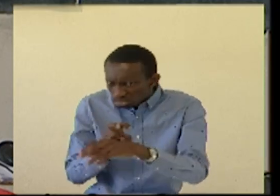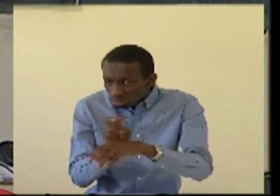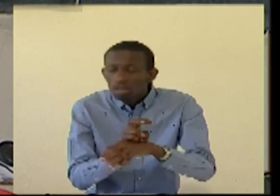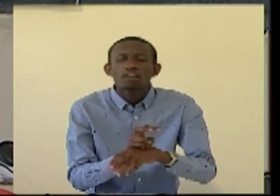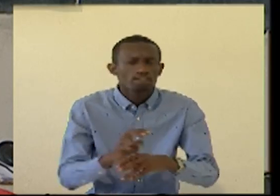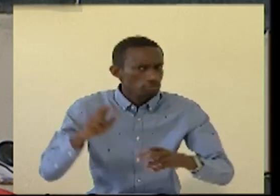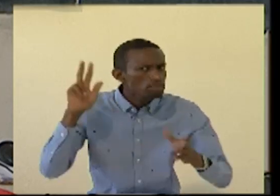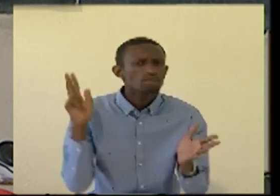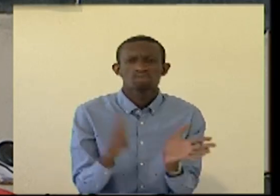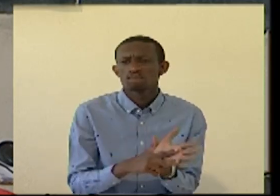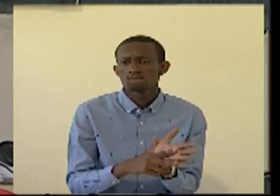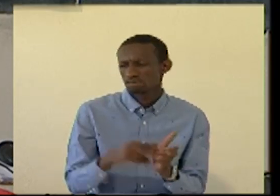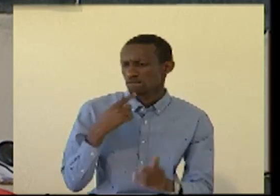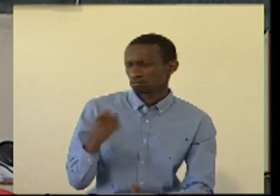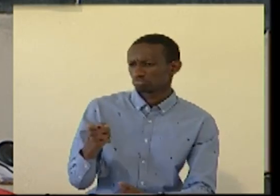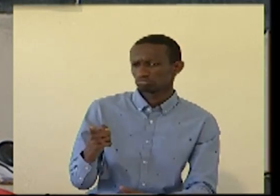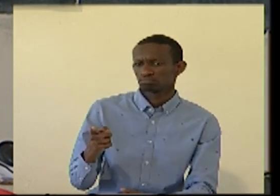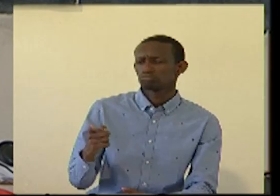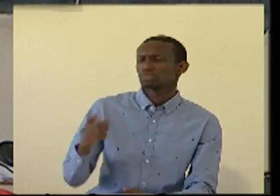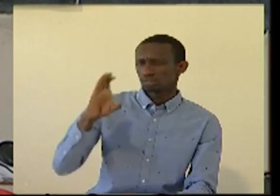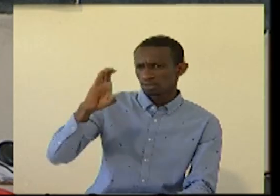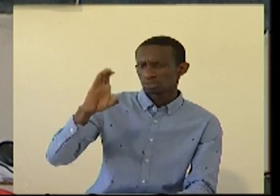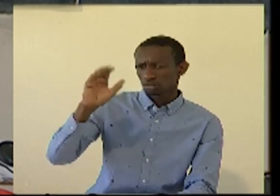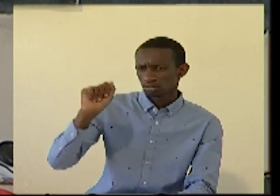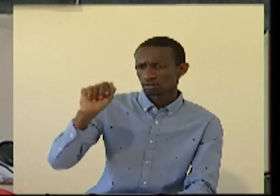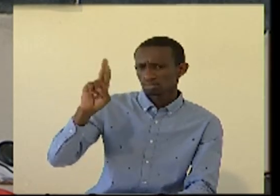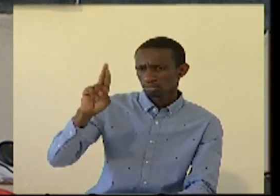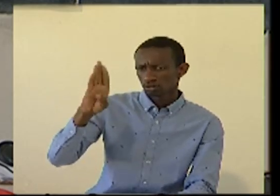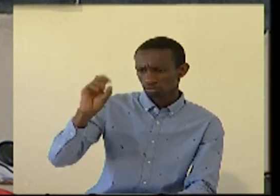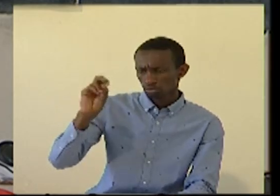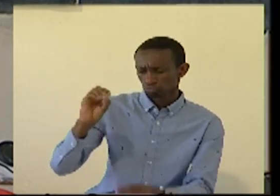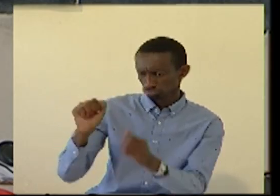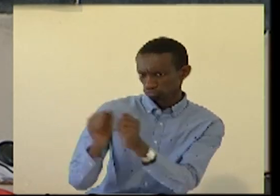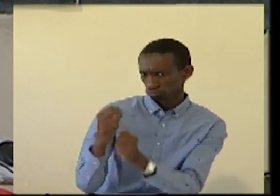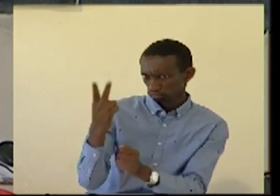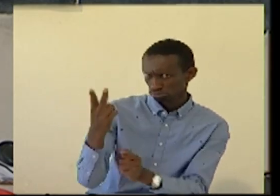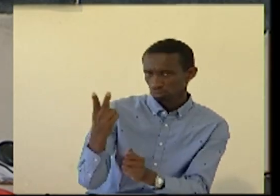of carbon-12 and try to determine